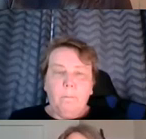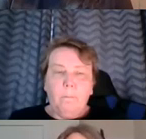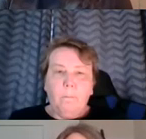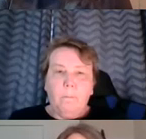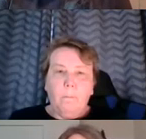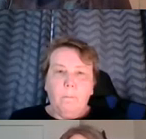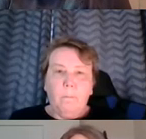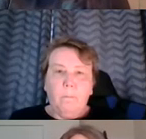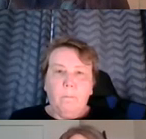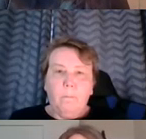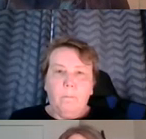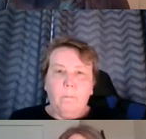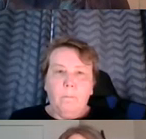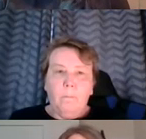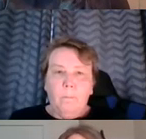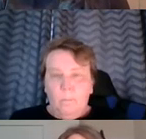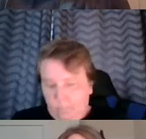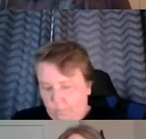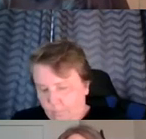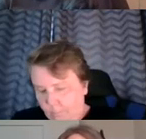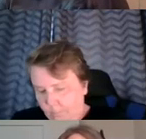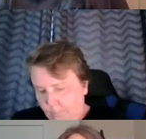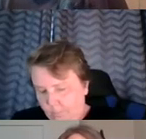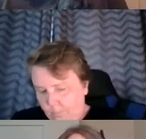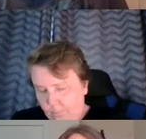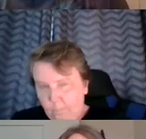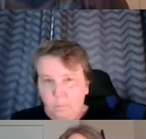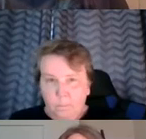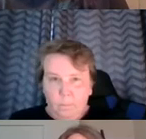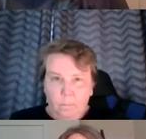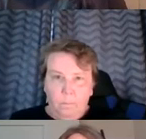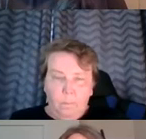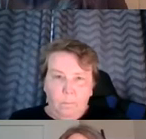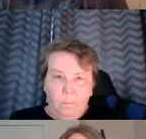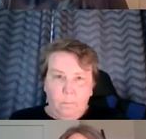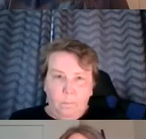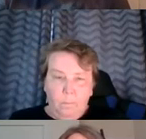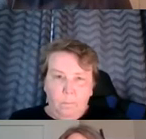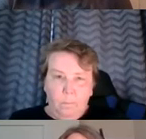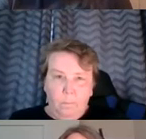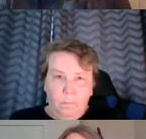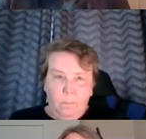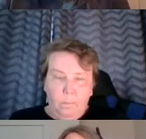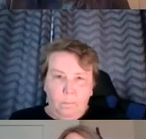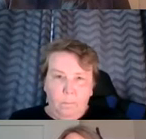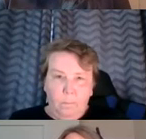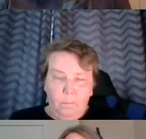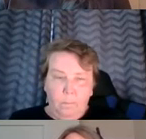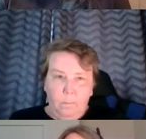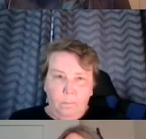all meaningful elements are tagged. Again, if you do them in the source, you'll there's little you have to do